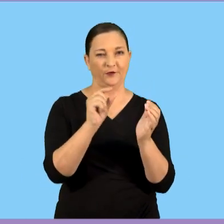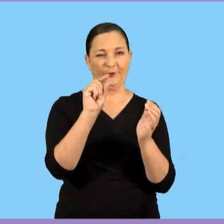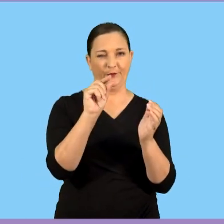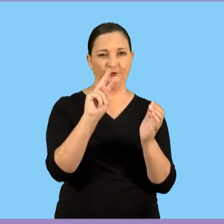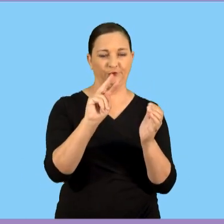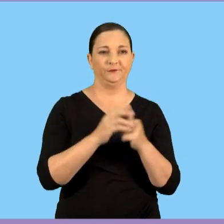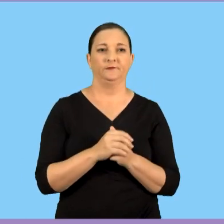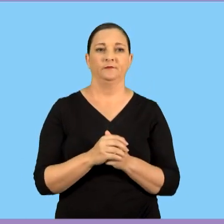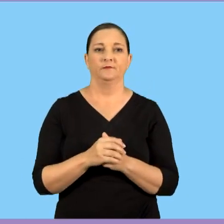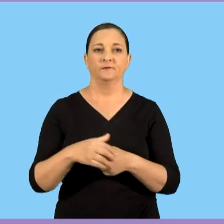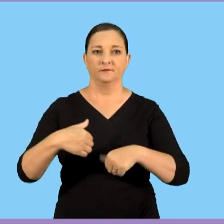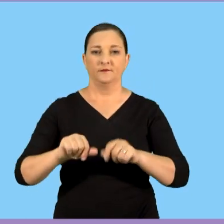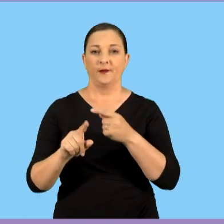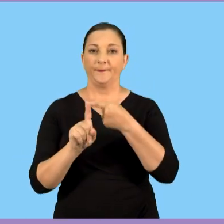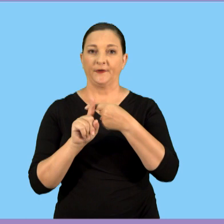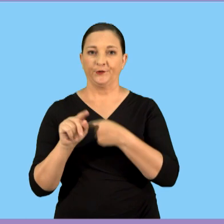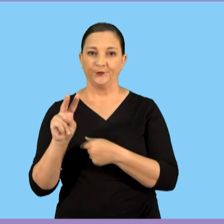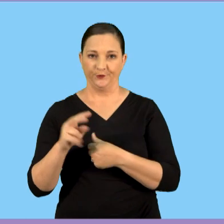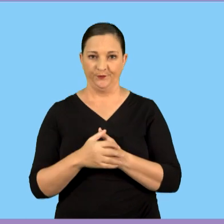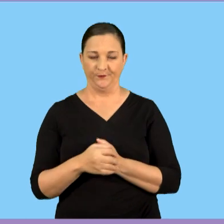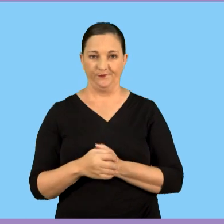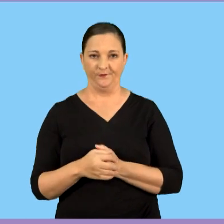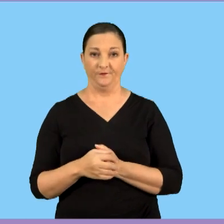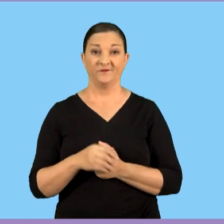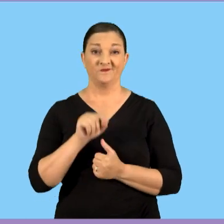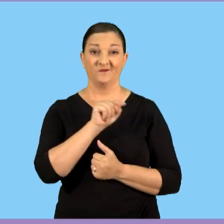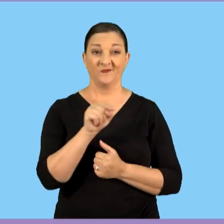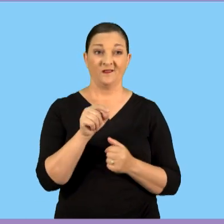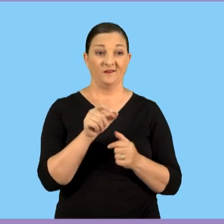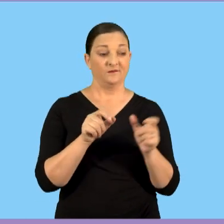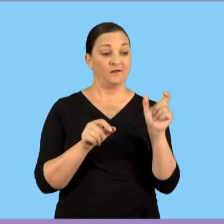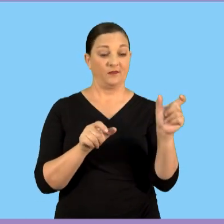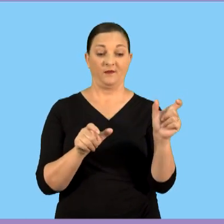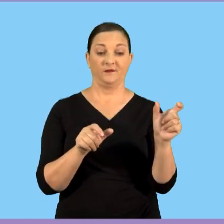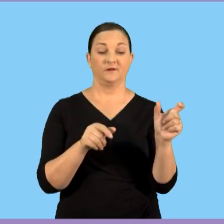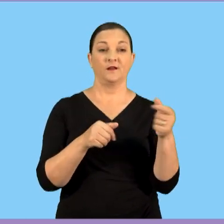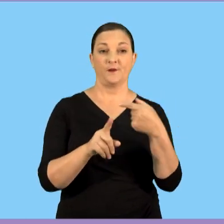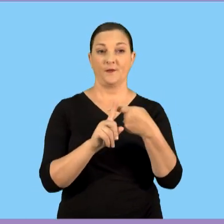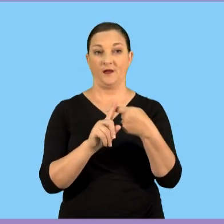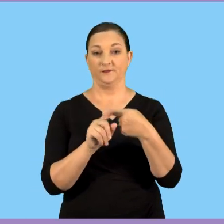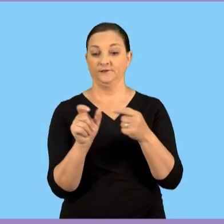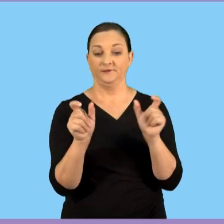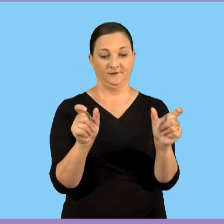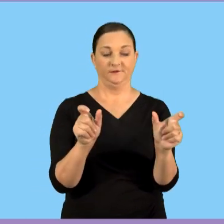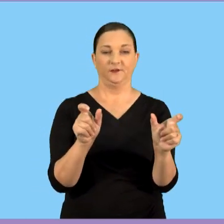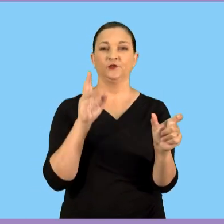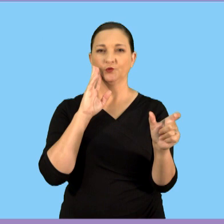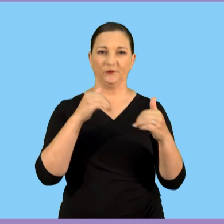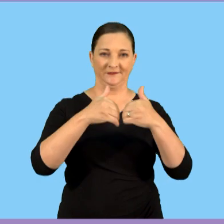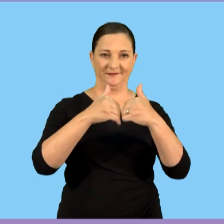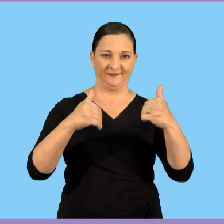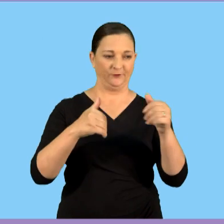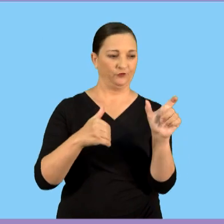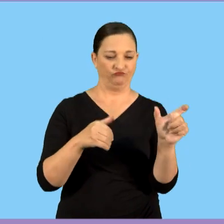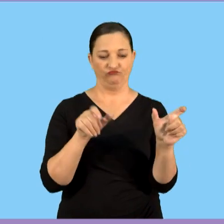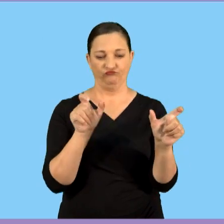that is also being squared. And in the end, we are going to add the 2. So we are going to work with that lot and then the